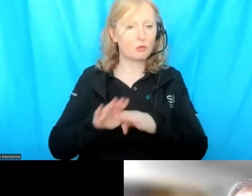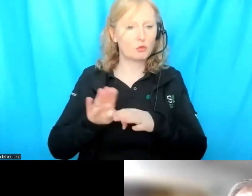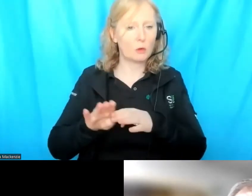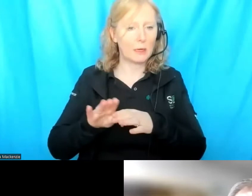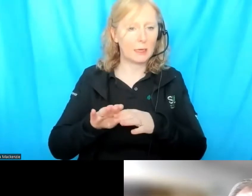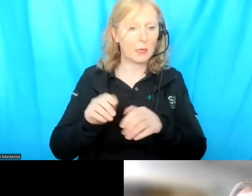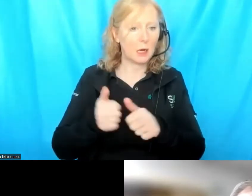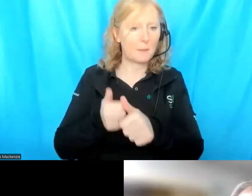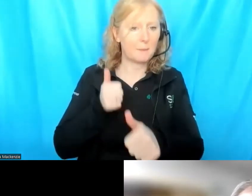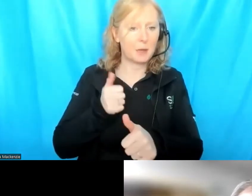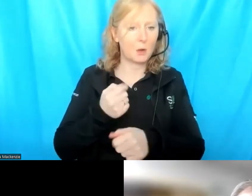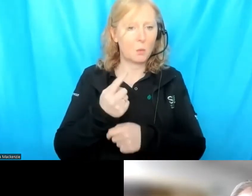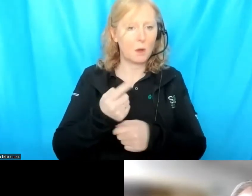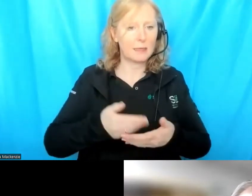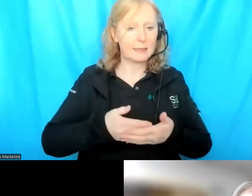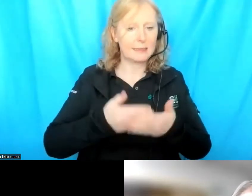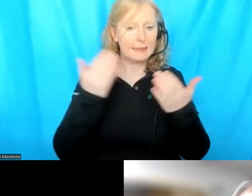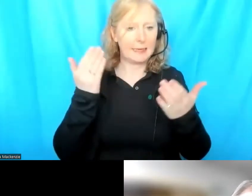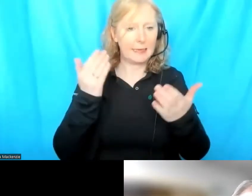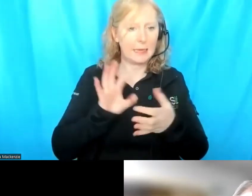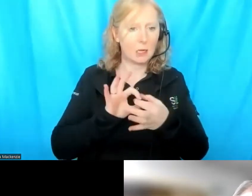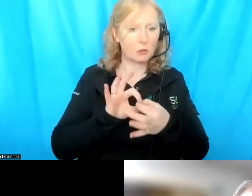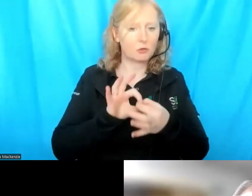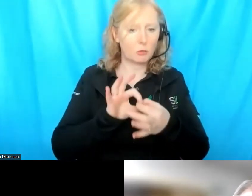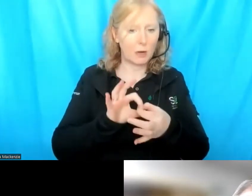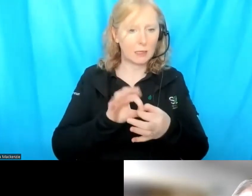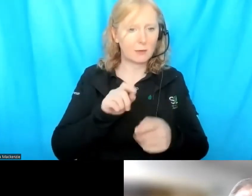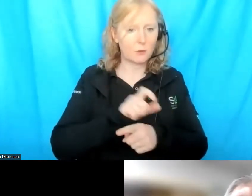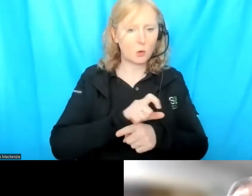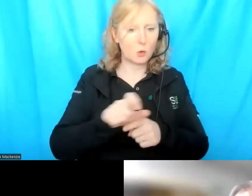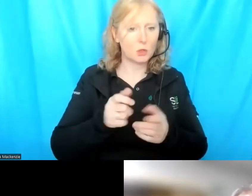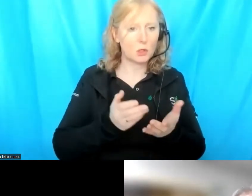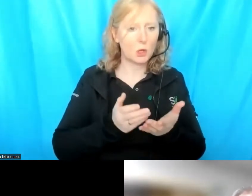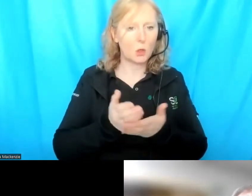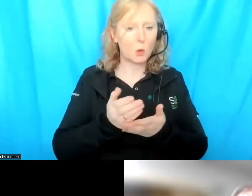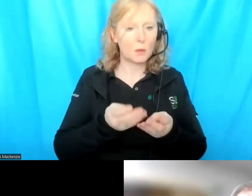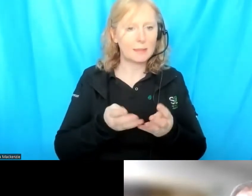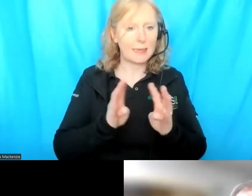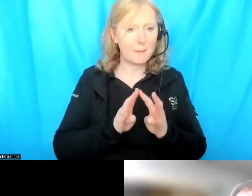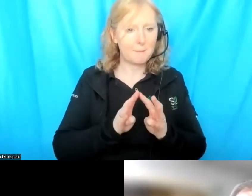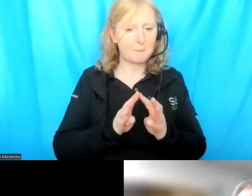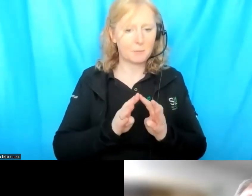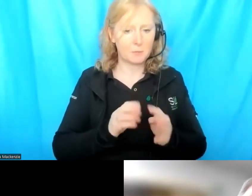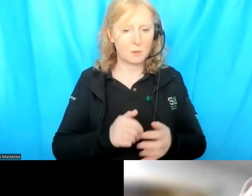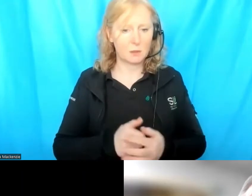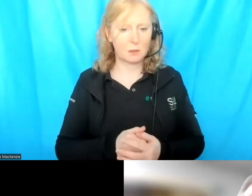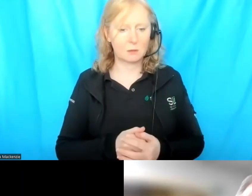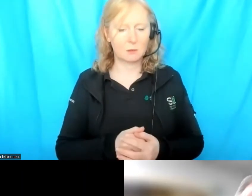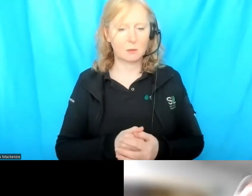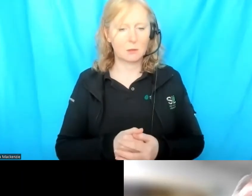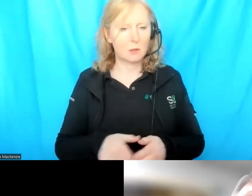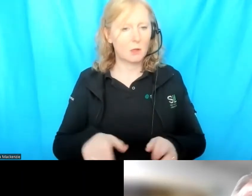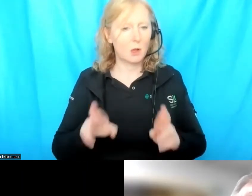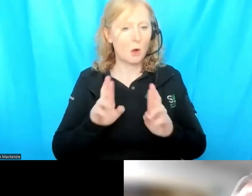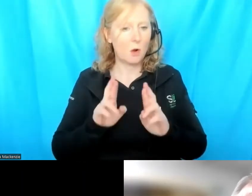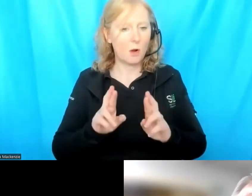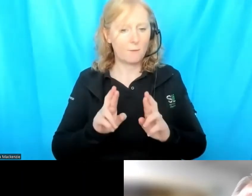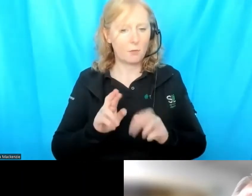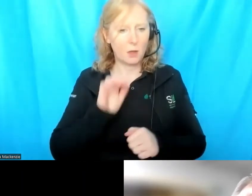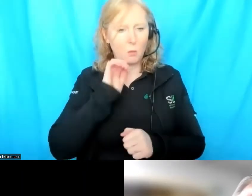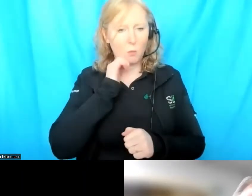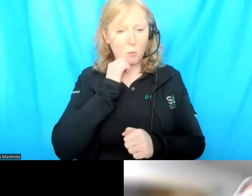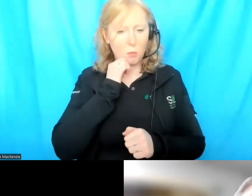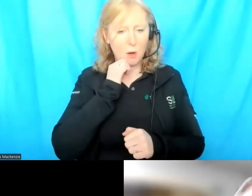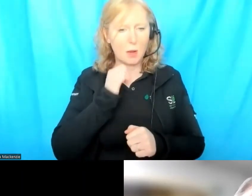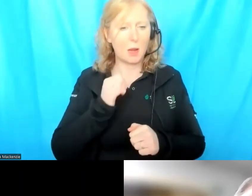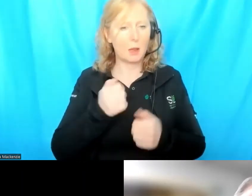course currently facilitated through the teams, and as previously mentioned, we're hoping to get a more sort of face-to-face